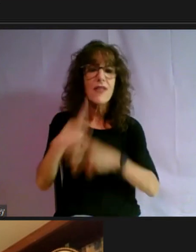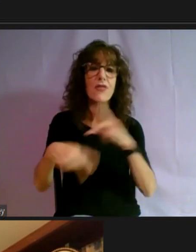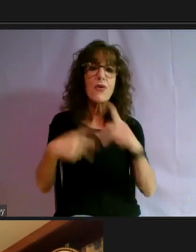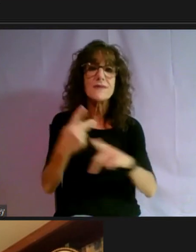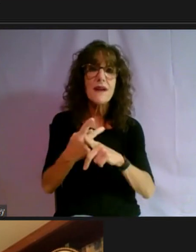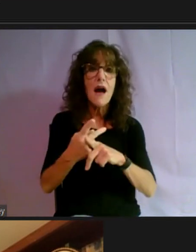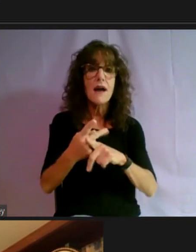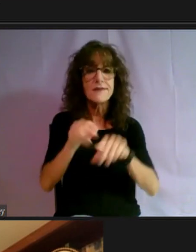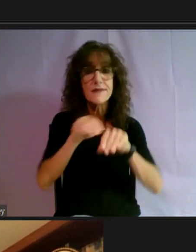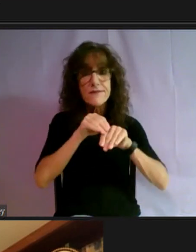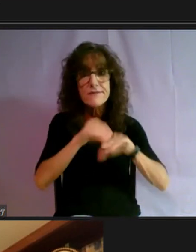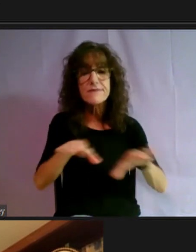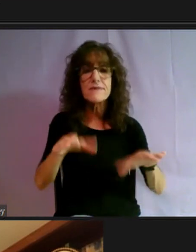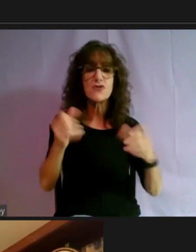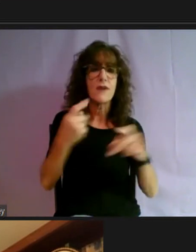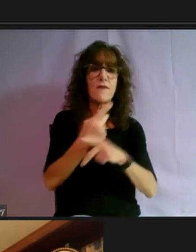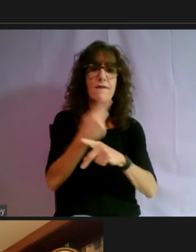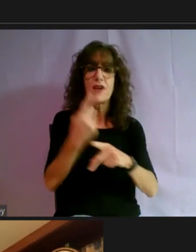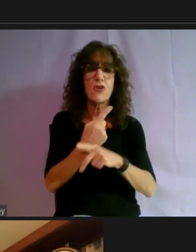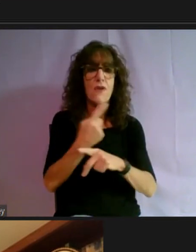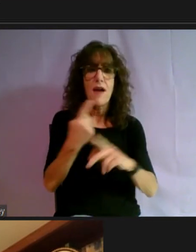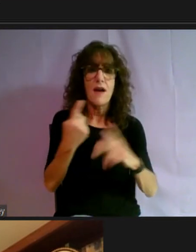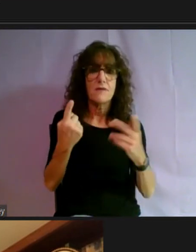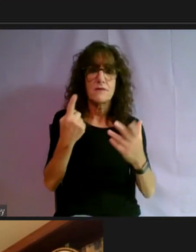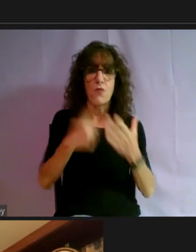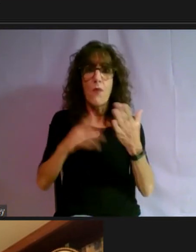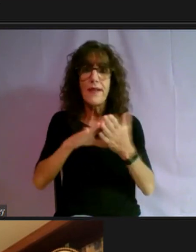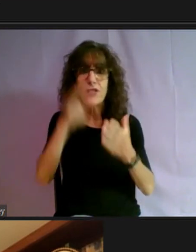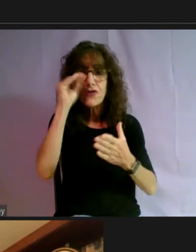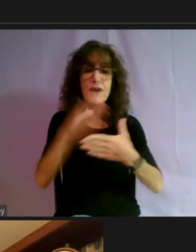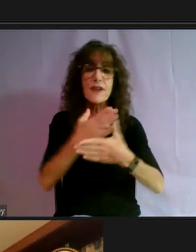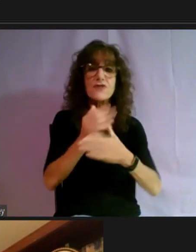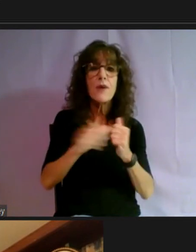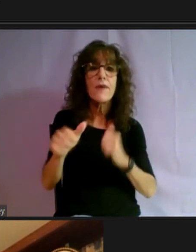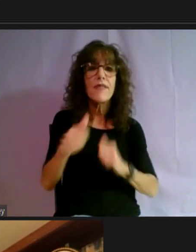and we're really trying to understand what the lessons learned are, and we can share them with others.